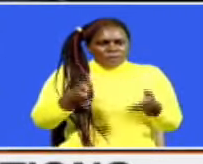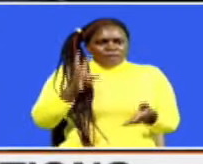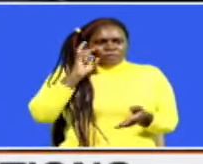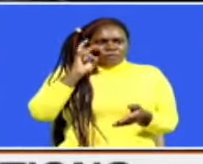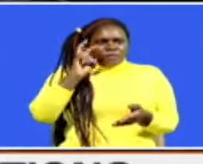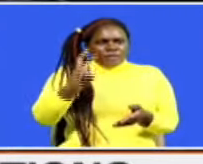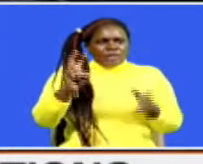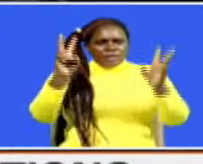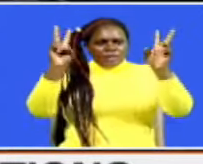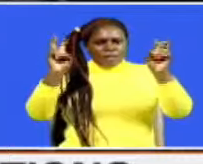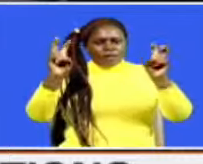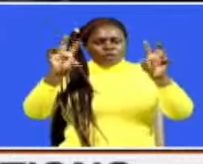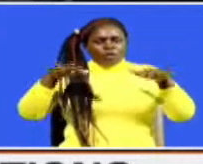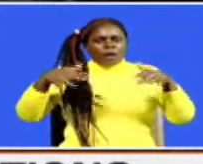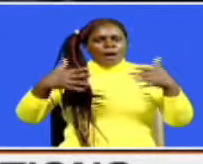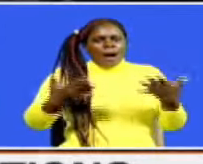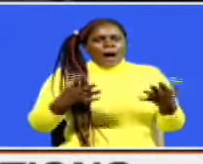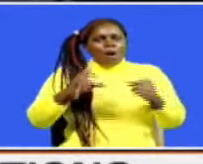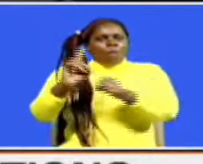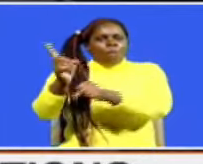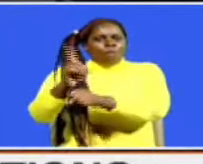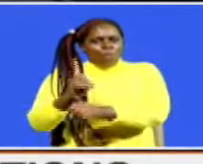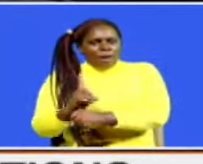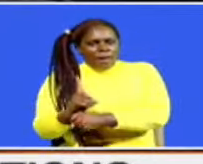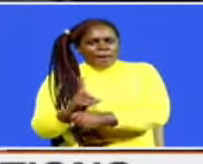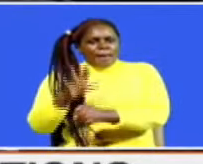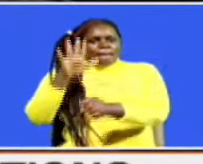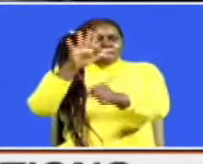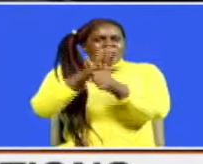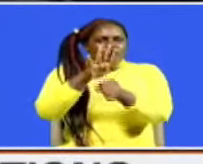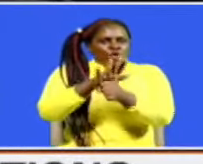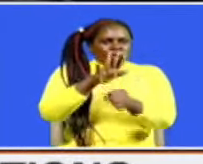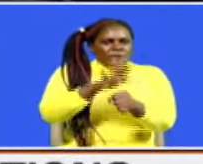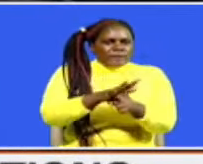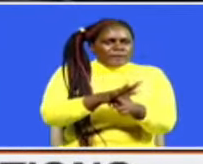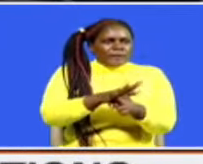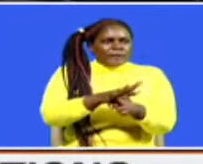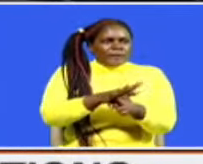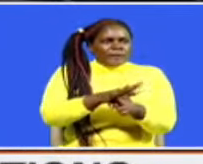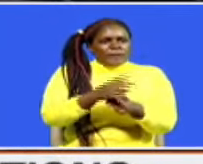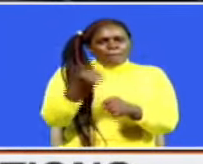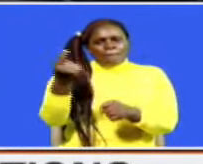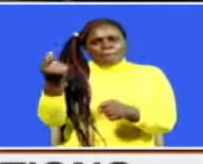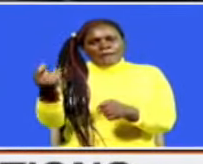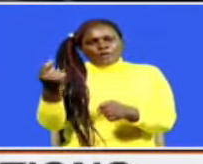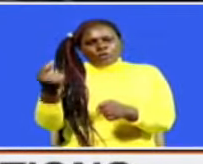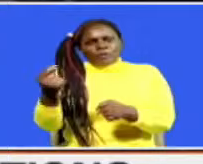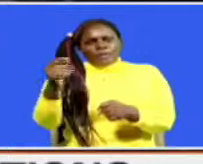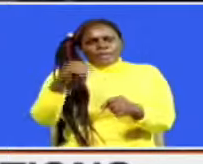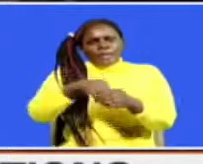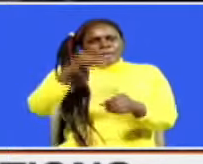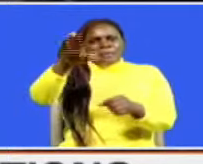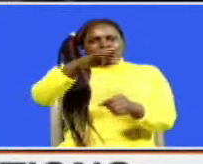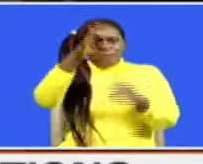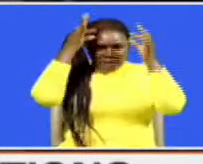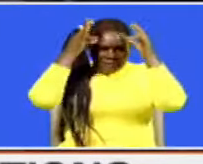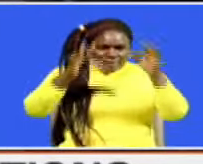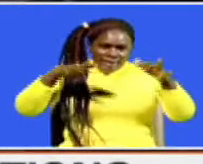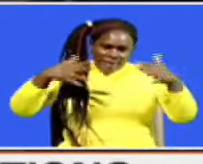the question of how and when is the majority and the minority in parliament